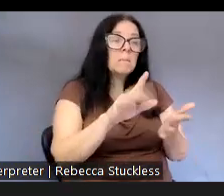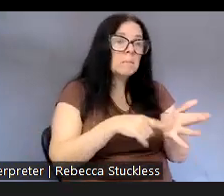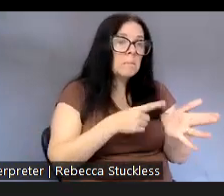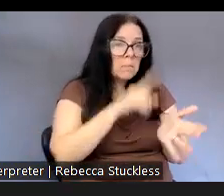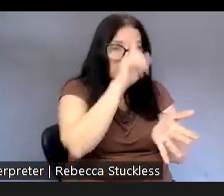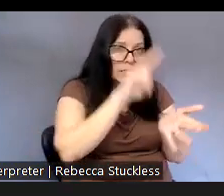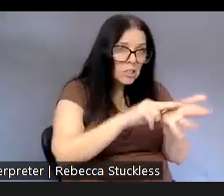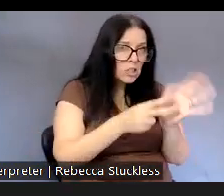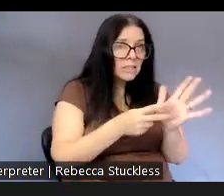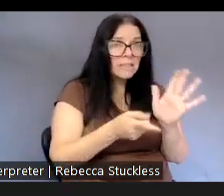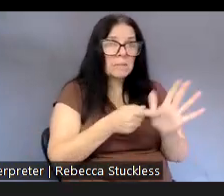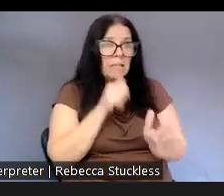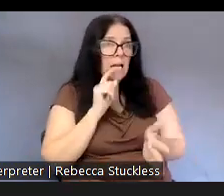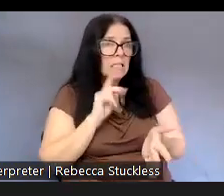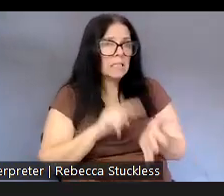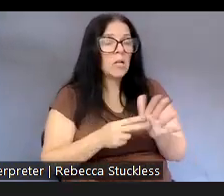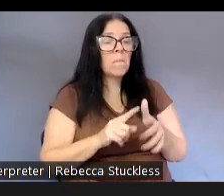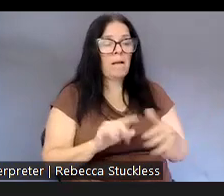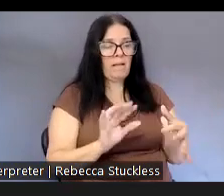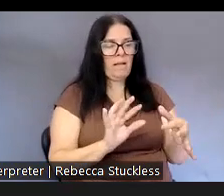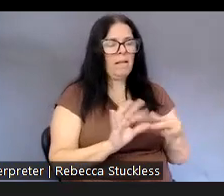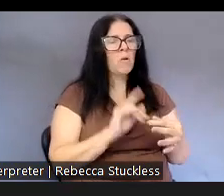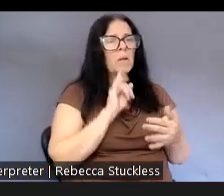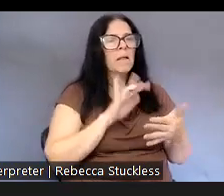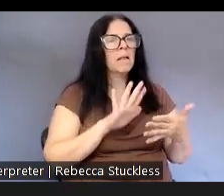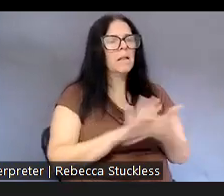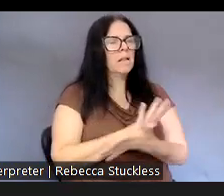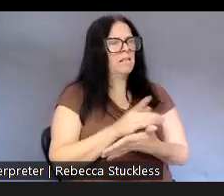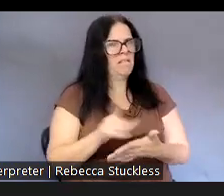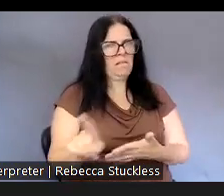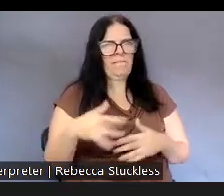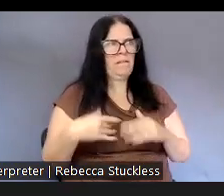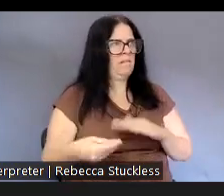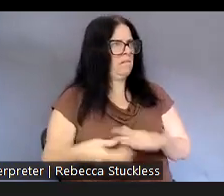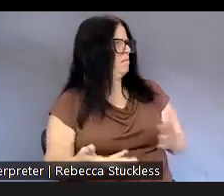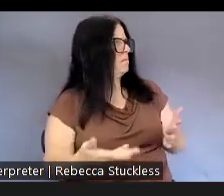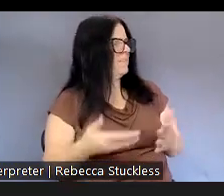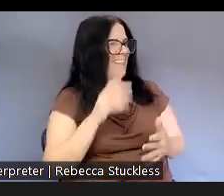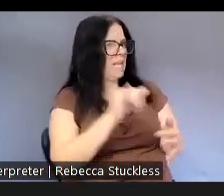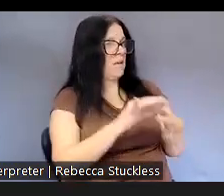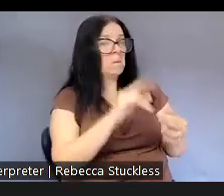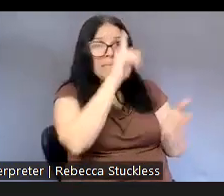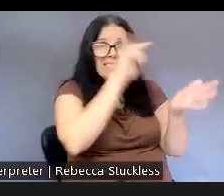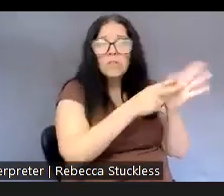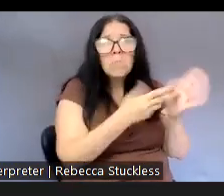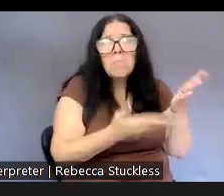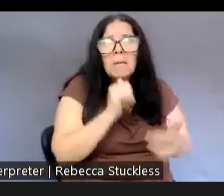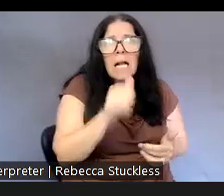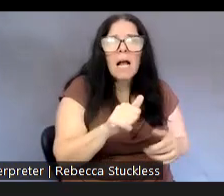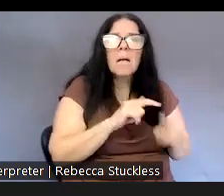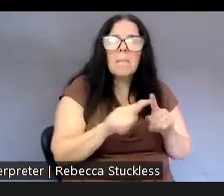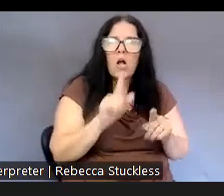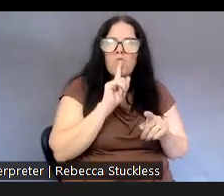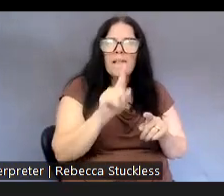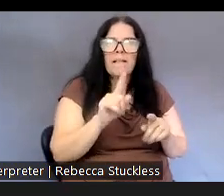unintentional, directed toward members of historically marginalized or stigmatized groups.